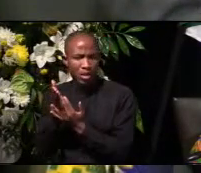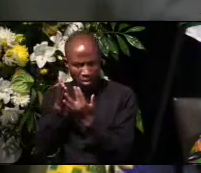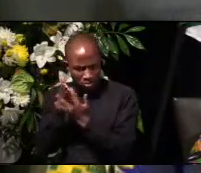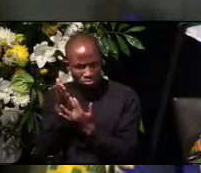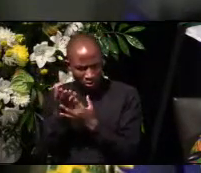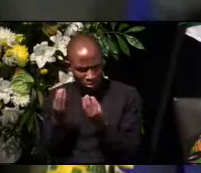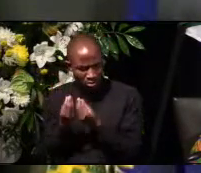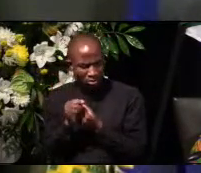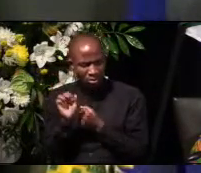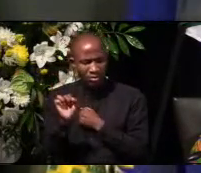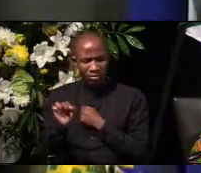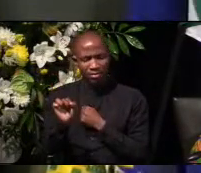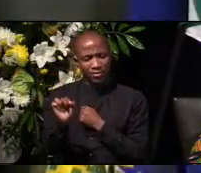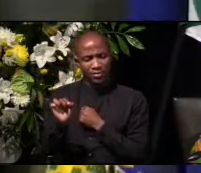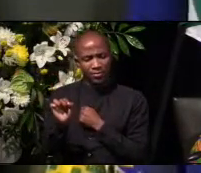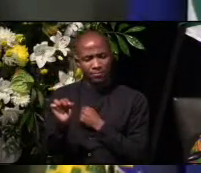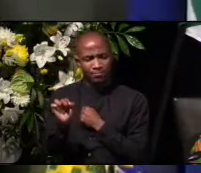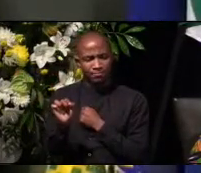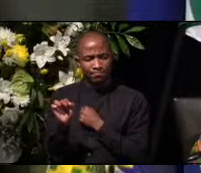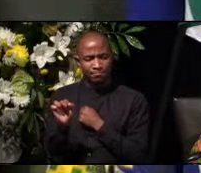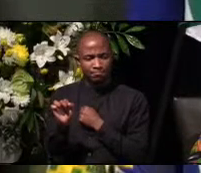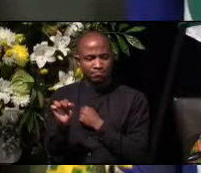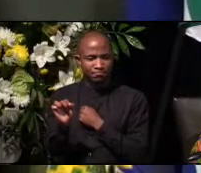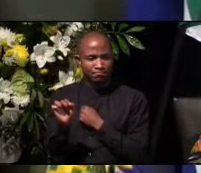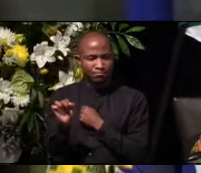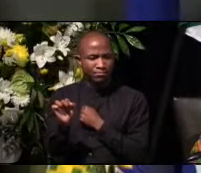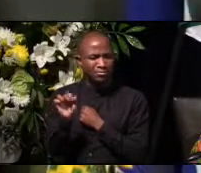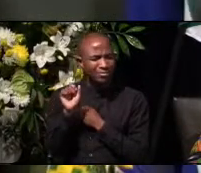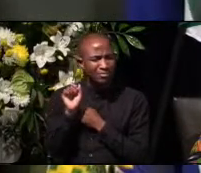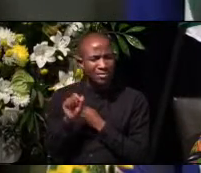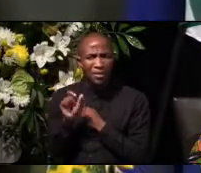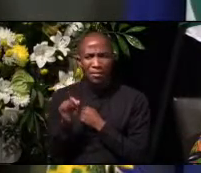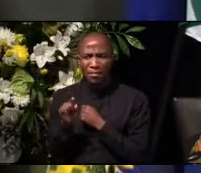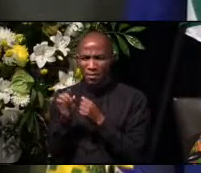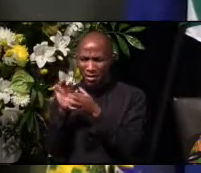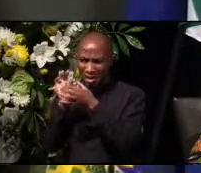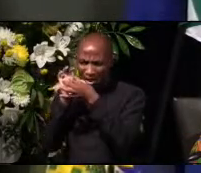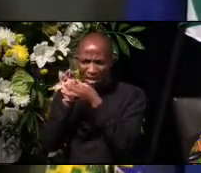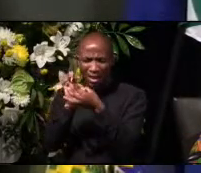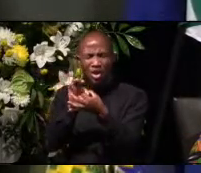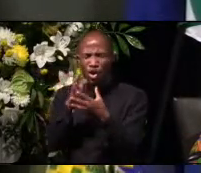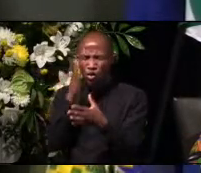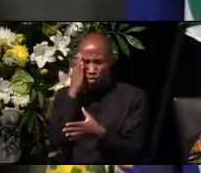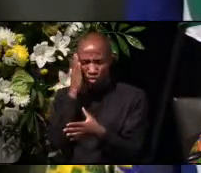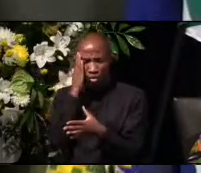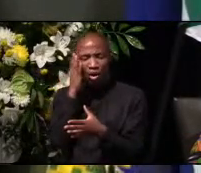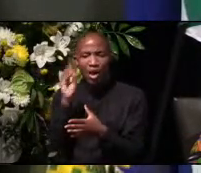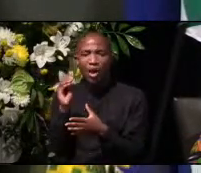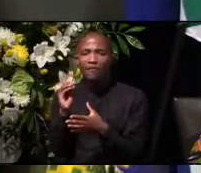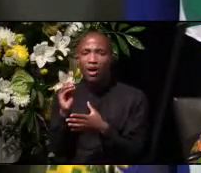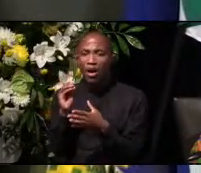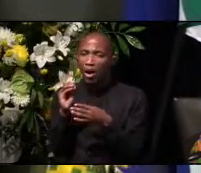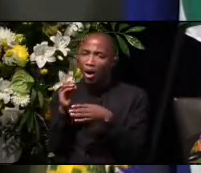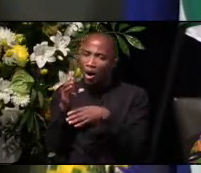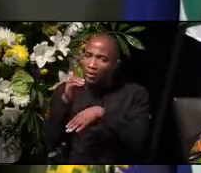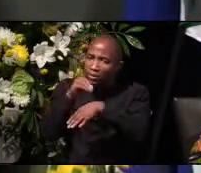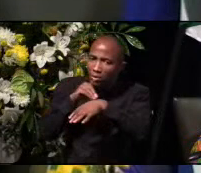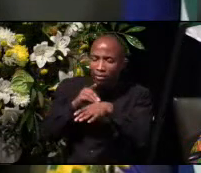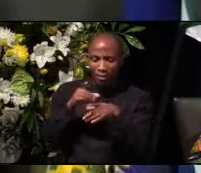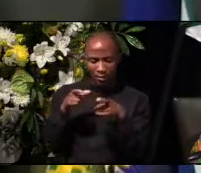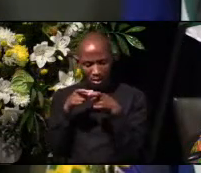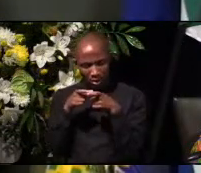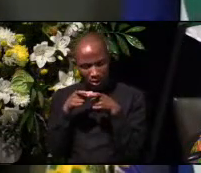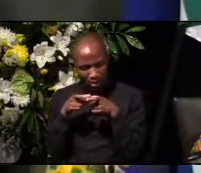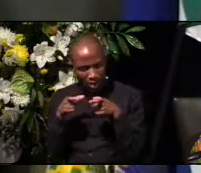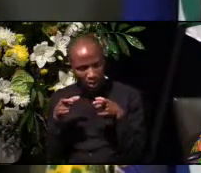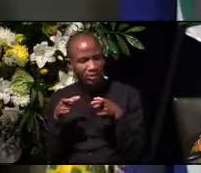party that that party facilitates that you are also linked to medical insurance through that party that you are also